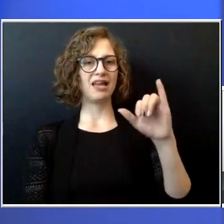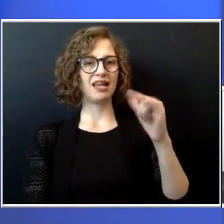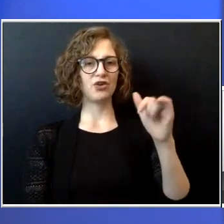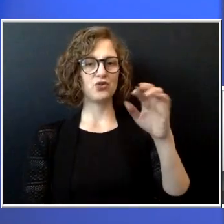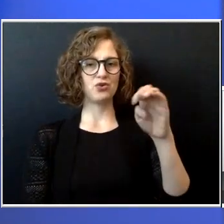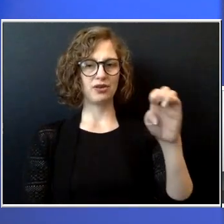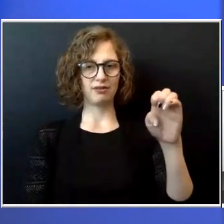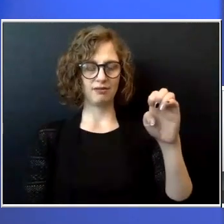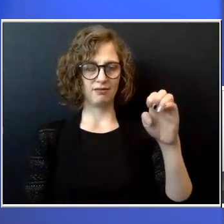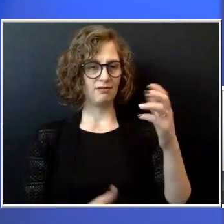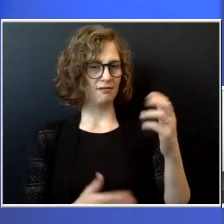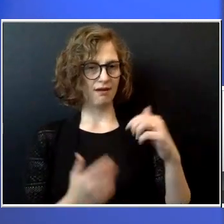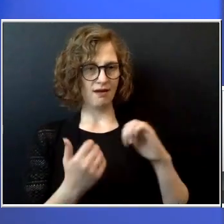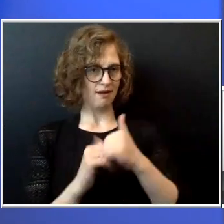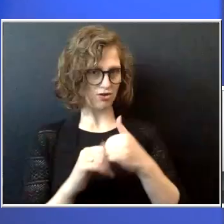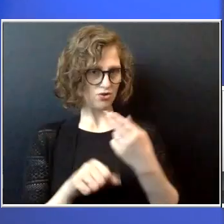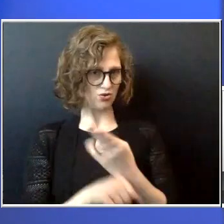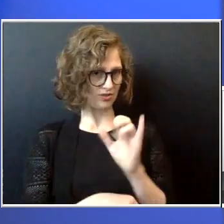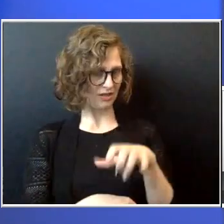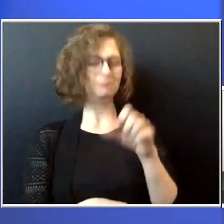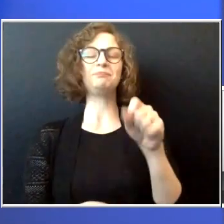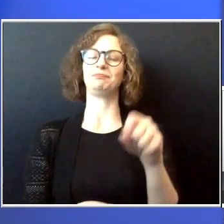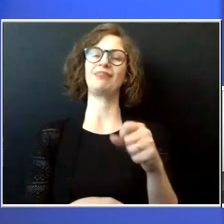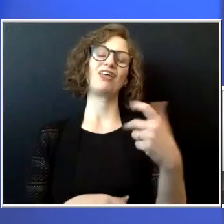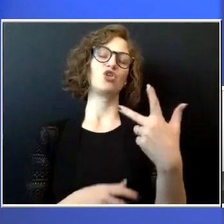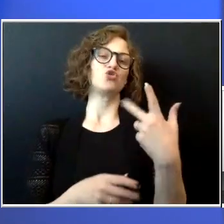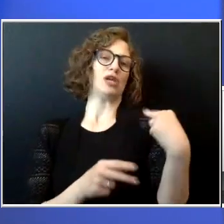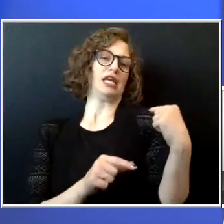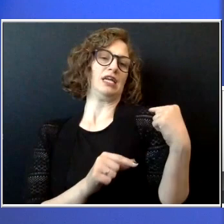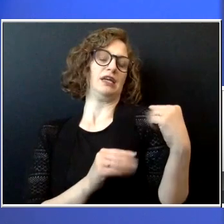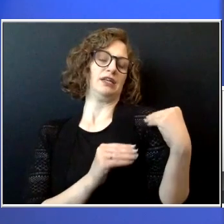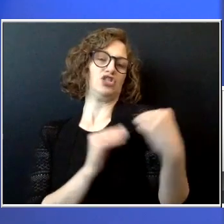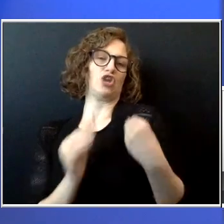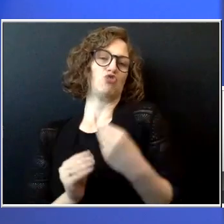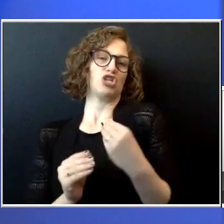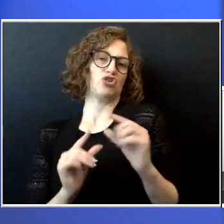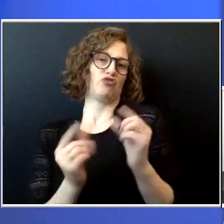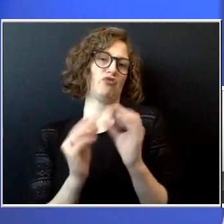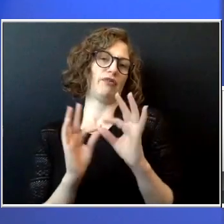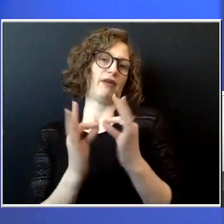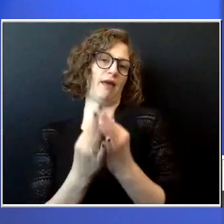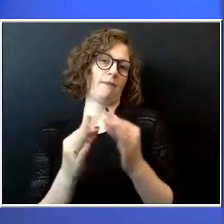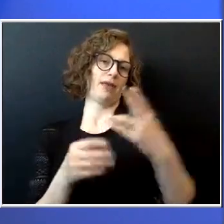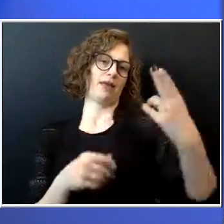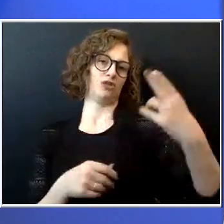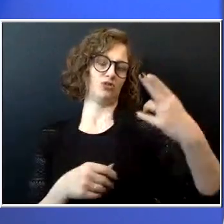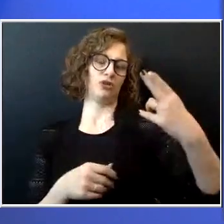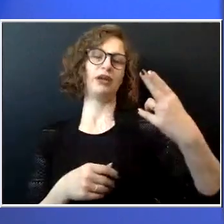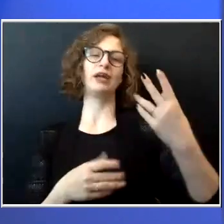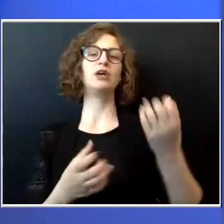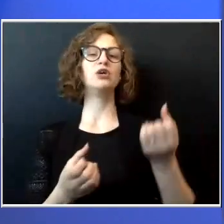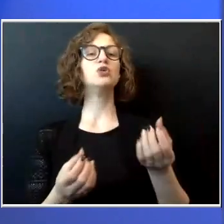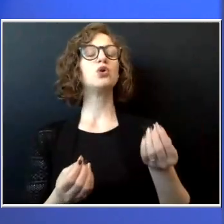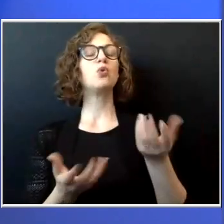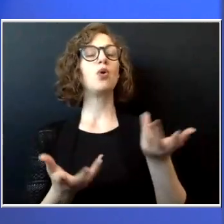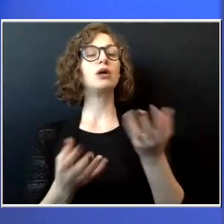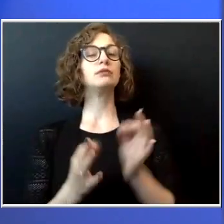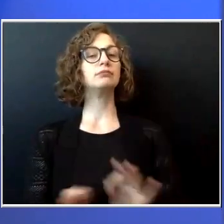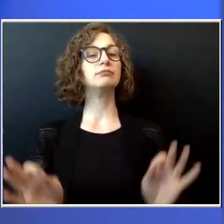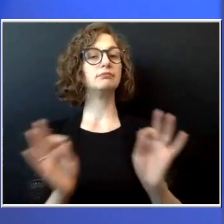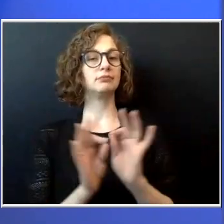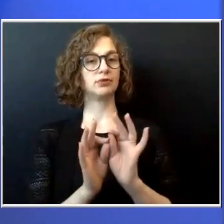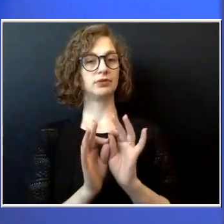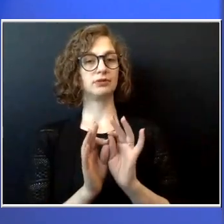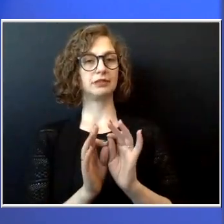An important part of that is making sure you take both the affected and unaffected. So we take into account the